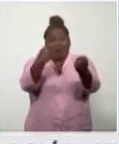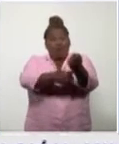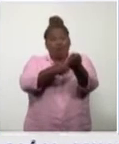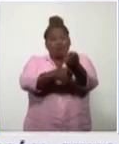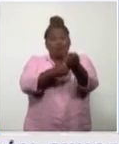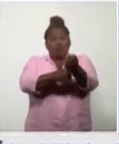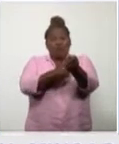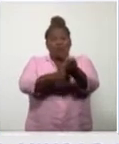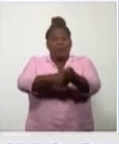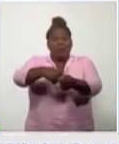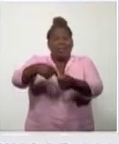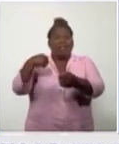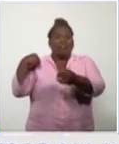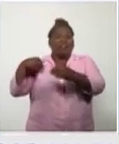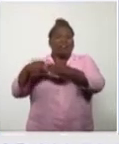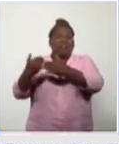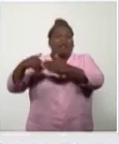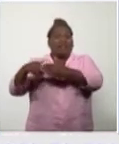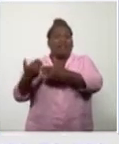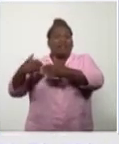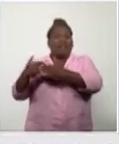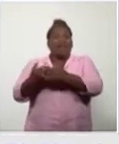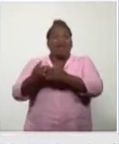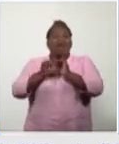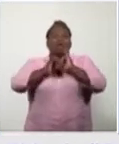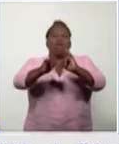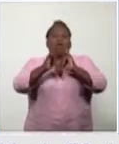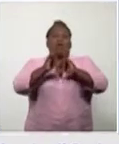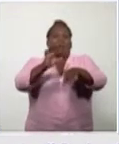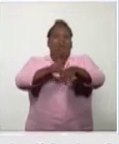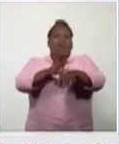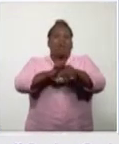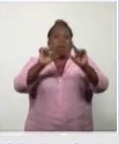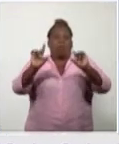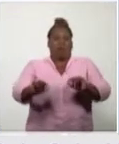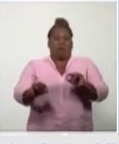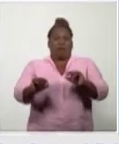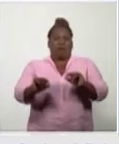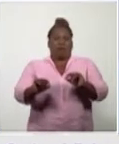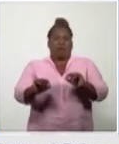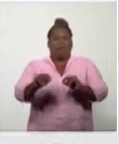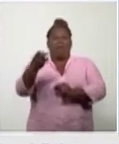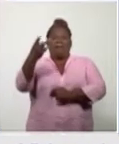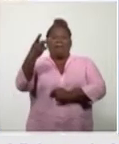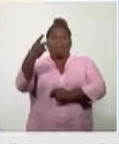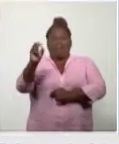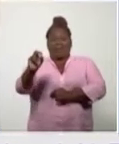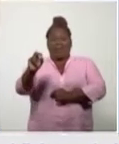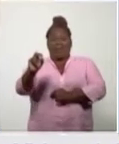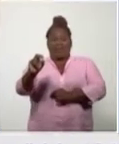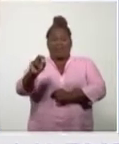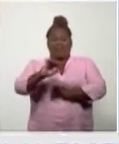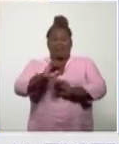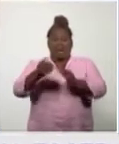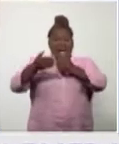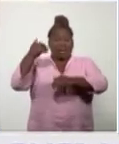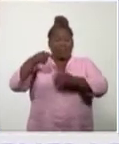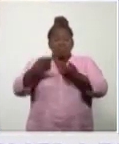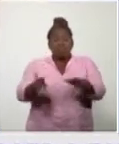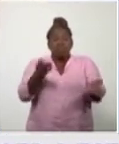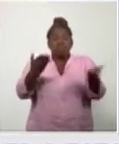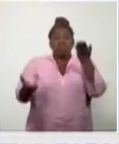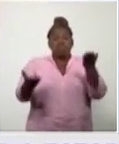used for several days to lower number of cases, although there were 20 cases confirmed